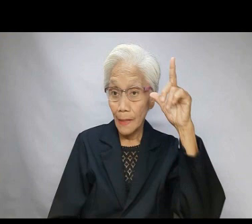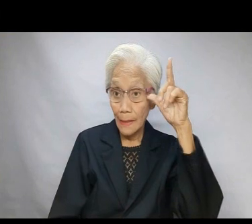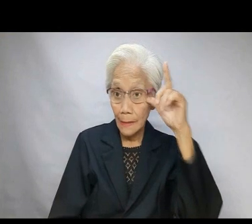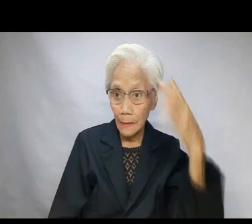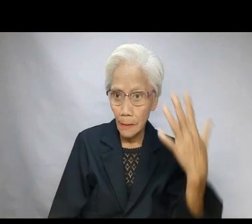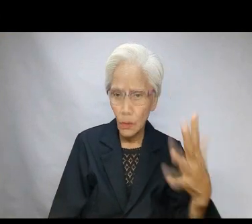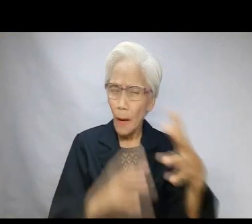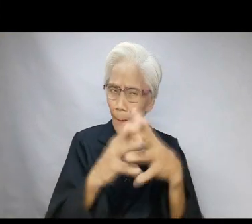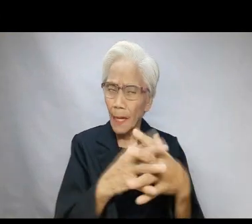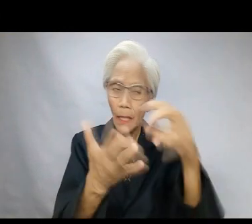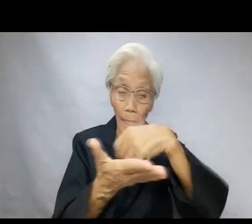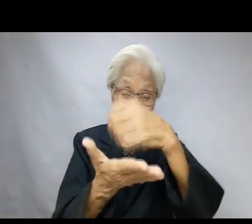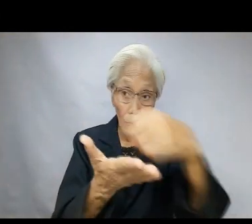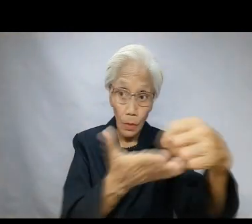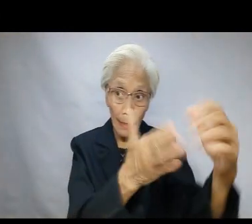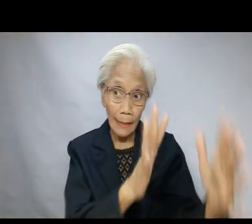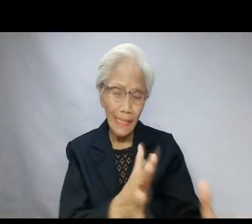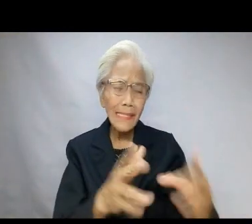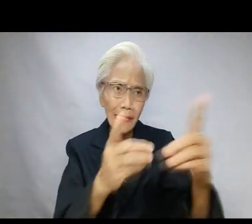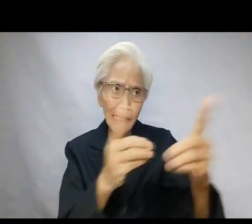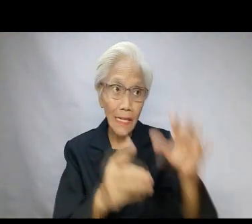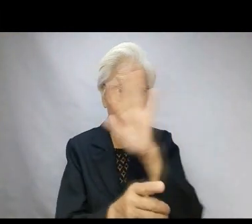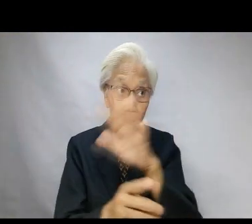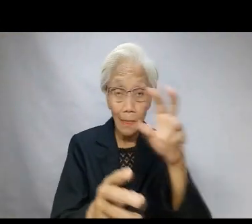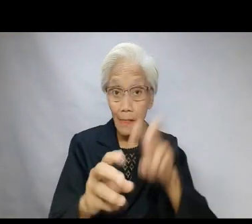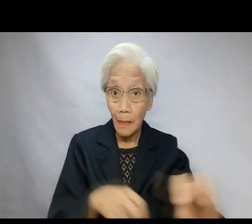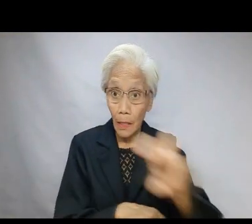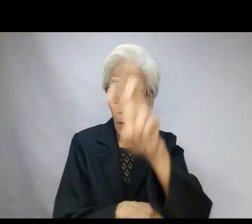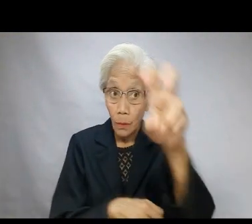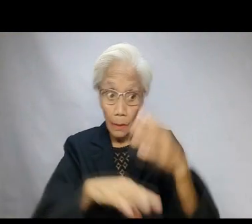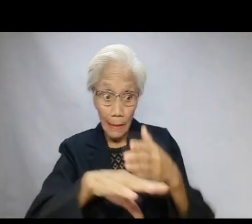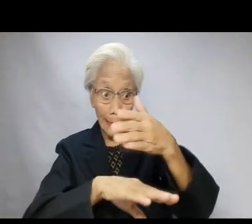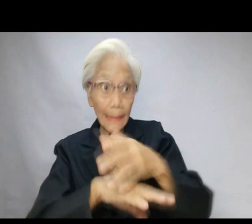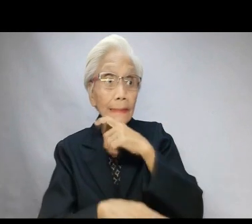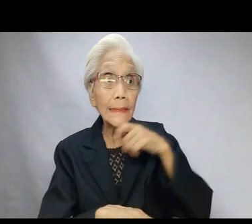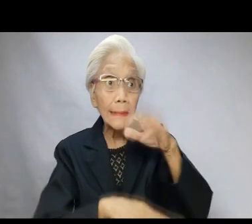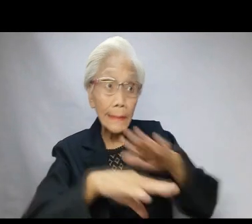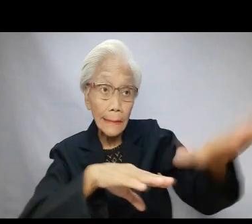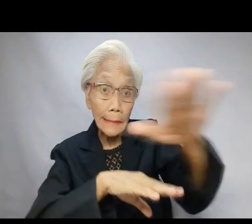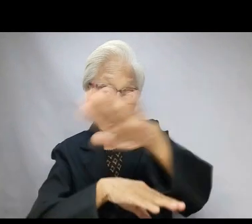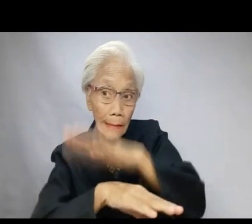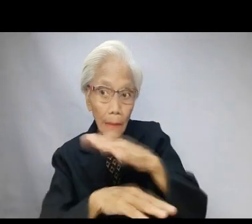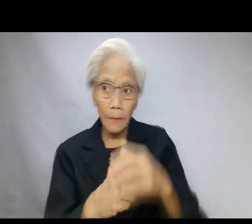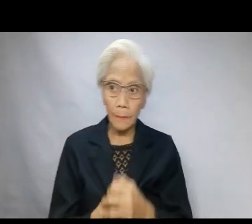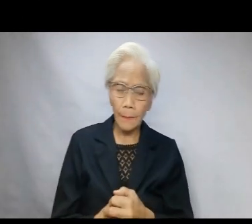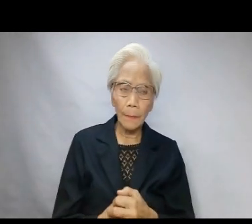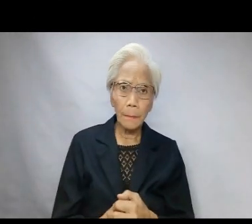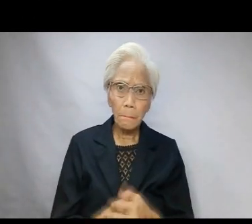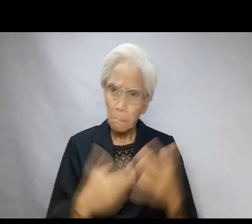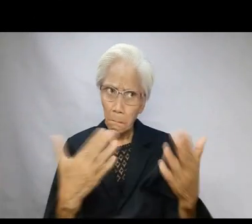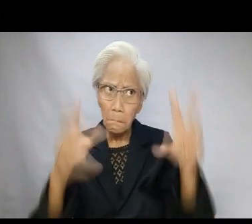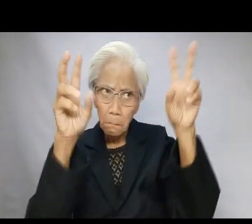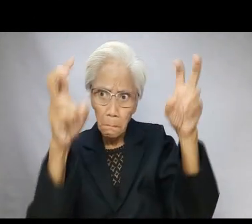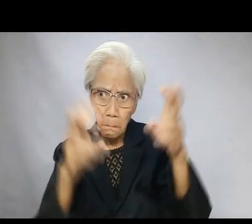William Longlevishu, American journalist, describes his journey across the Sahara Desert in his book Sahara Unveiled,